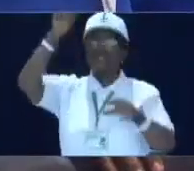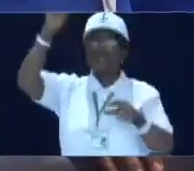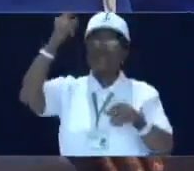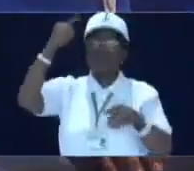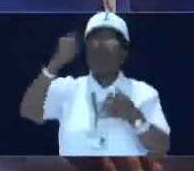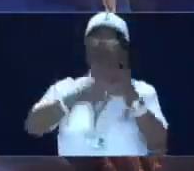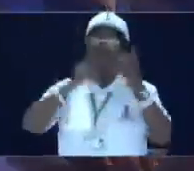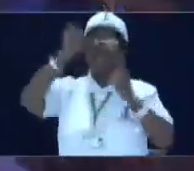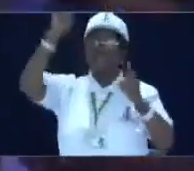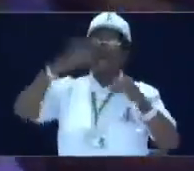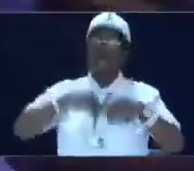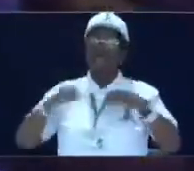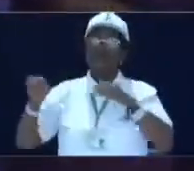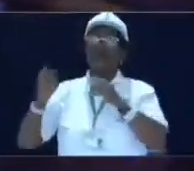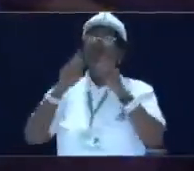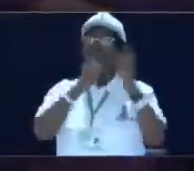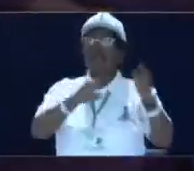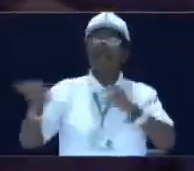done,